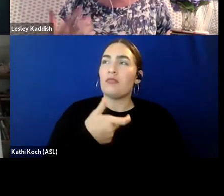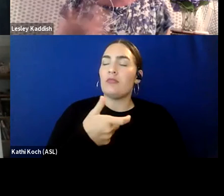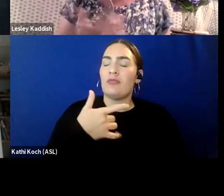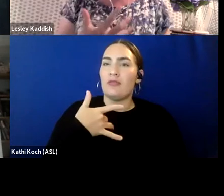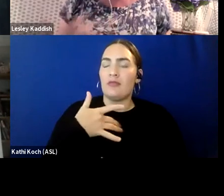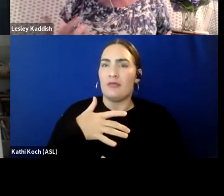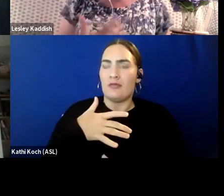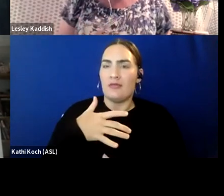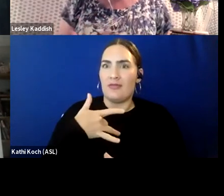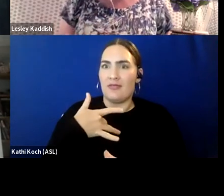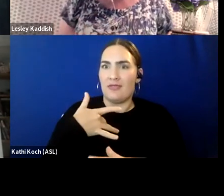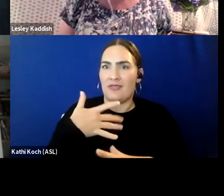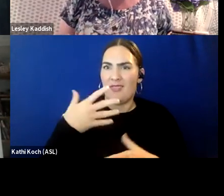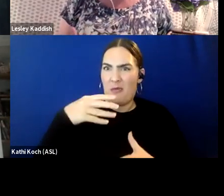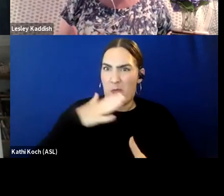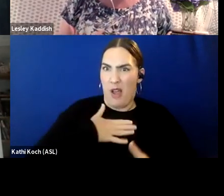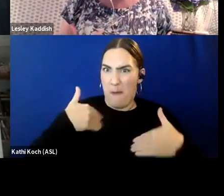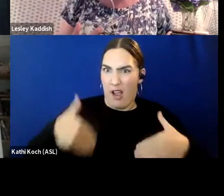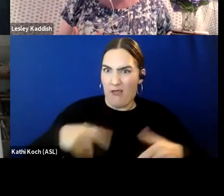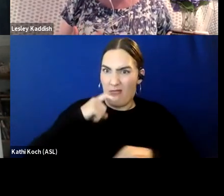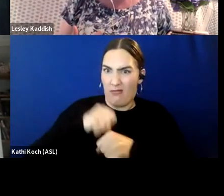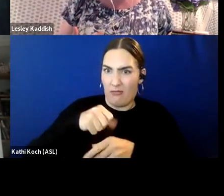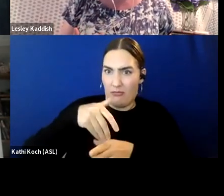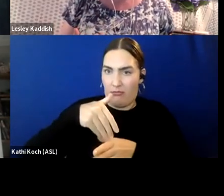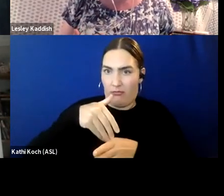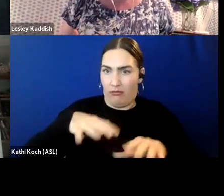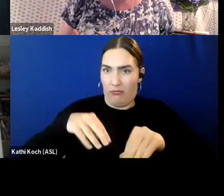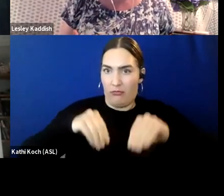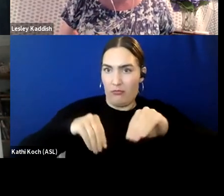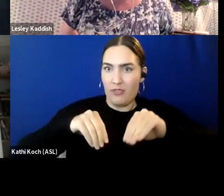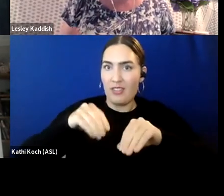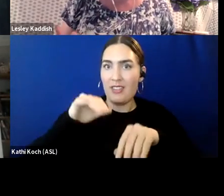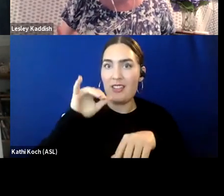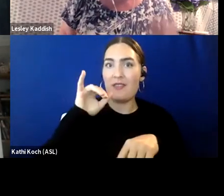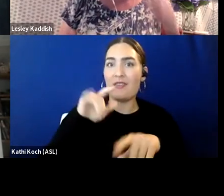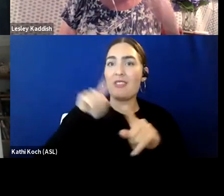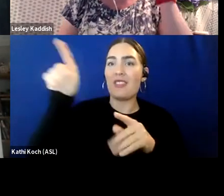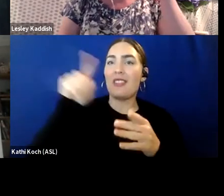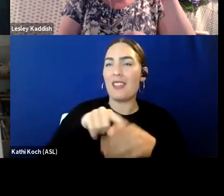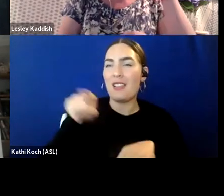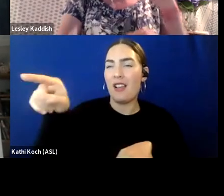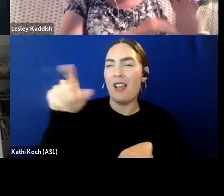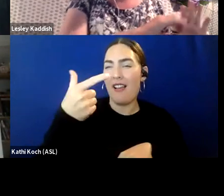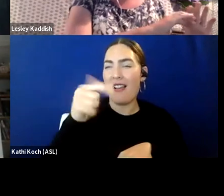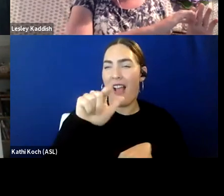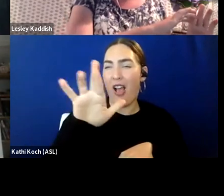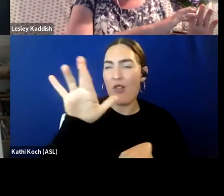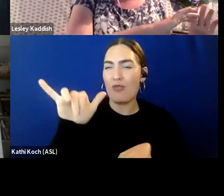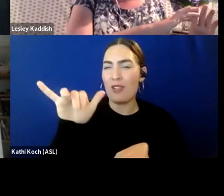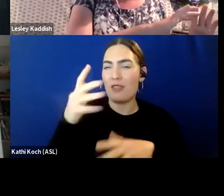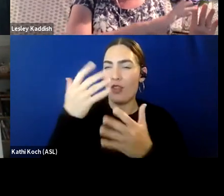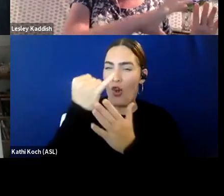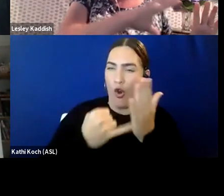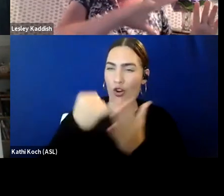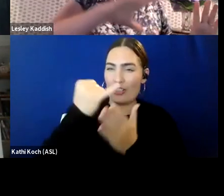it was Cy Twombly inside my body. Like if you can sort of imagine, if anyone's been to the Twombly Gallery in Houston, Texas, he has these pieces that